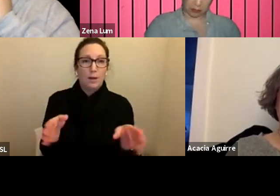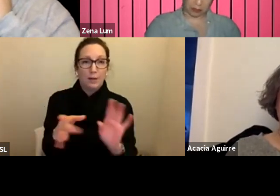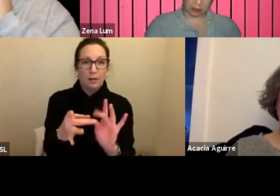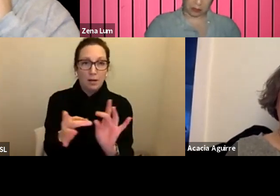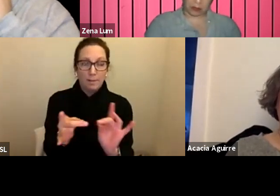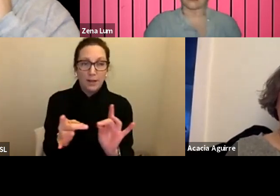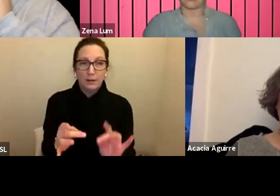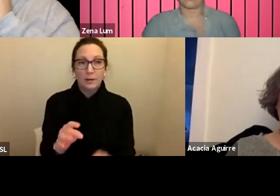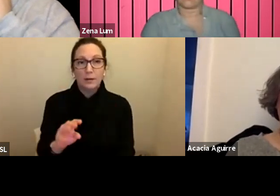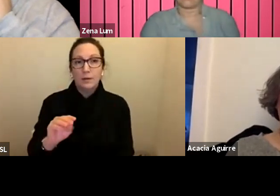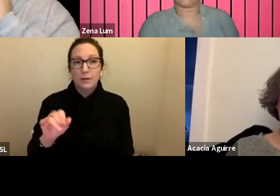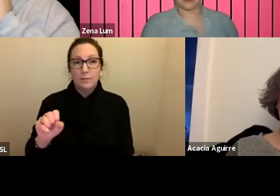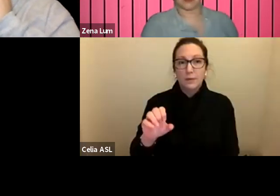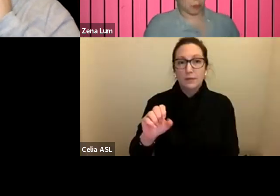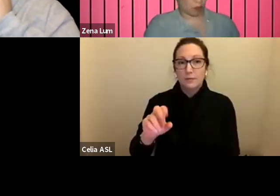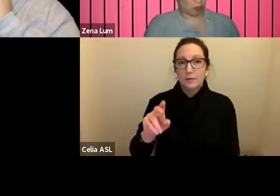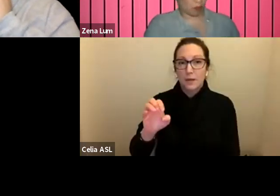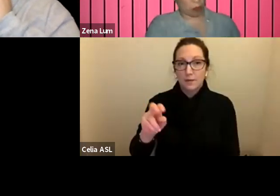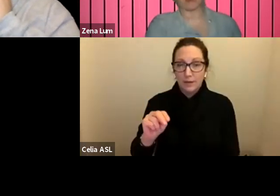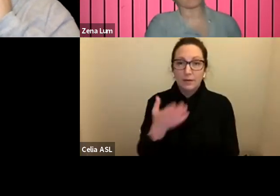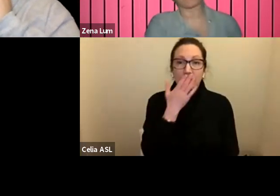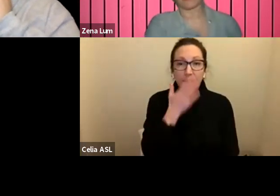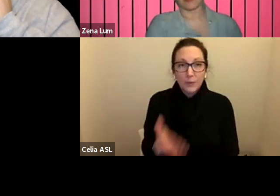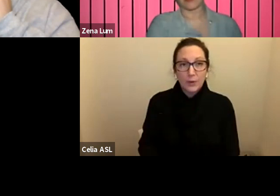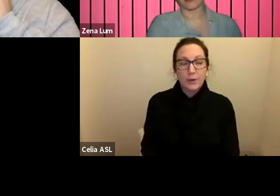Thank you, Ms. Parvex.